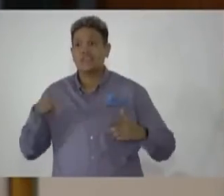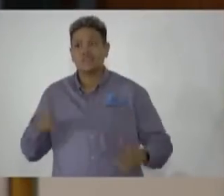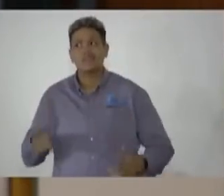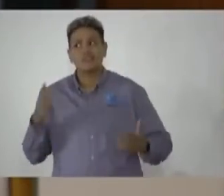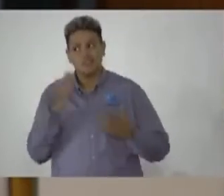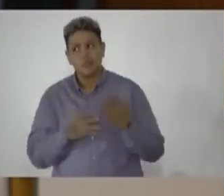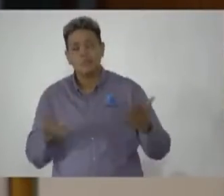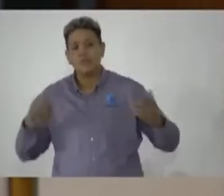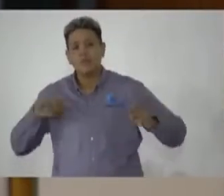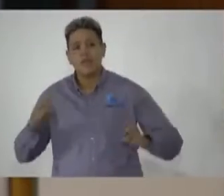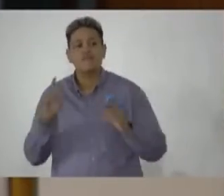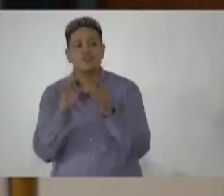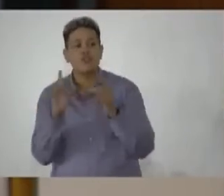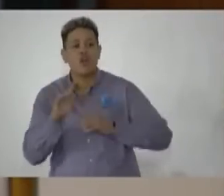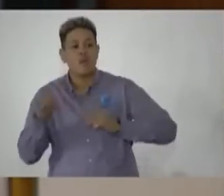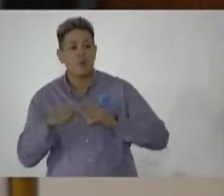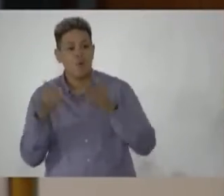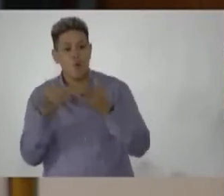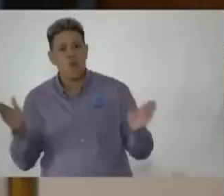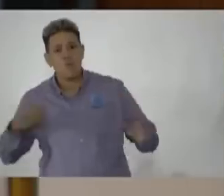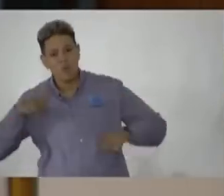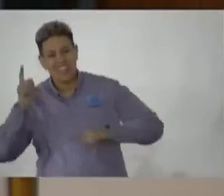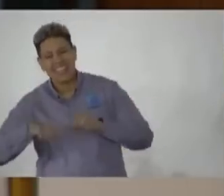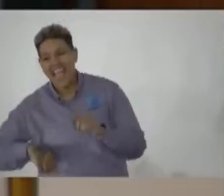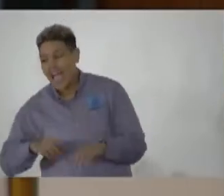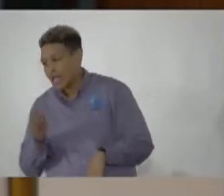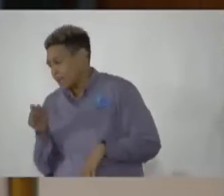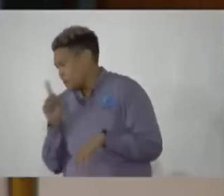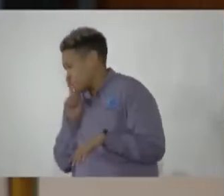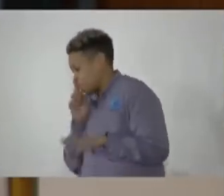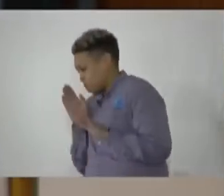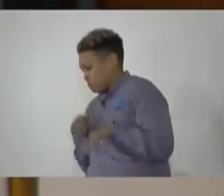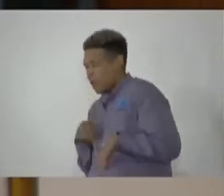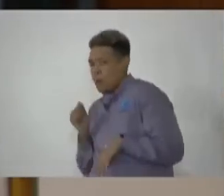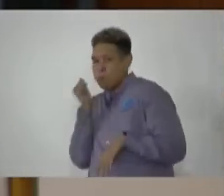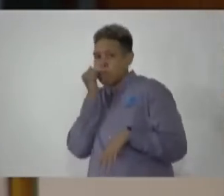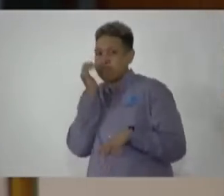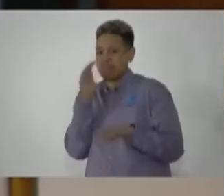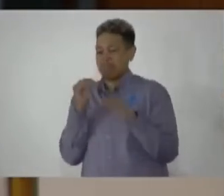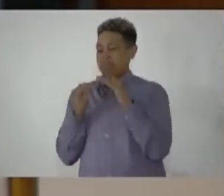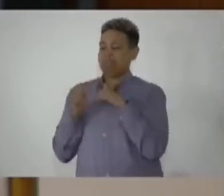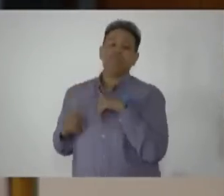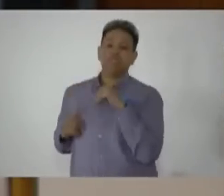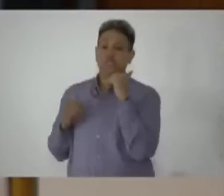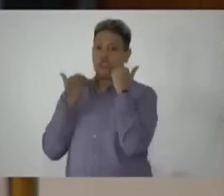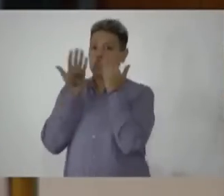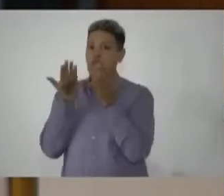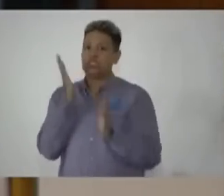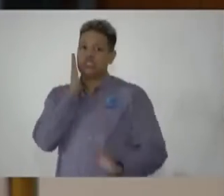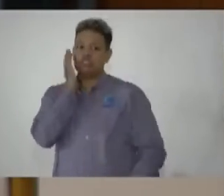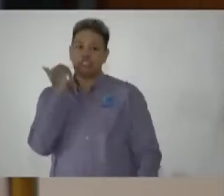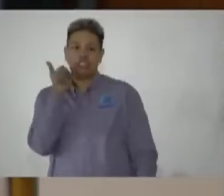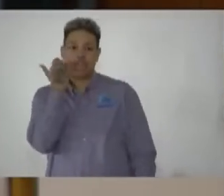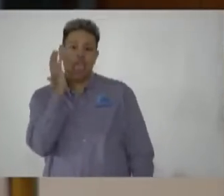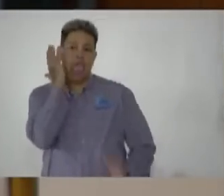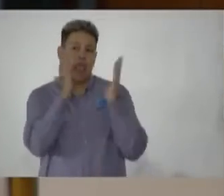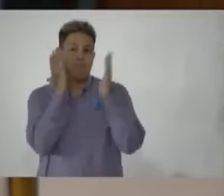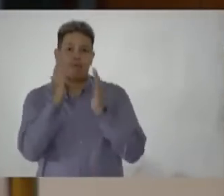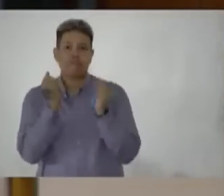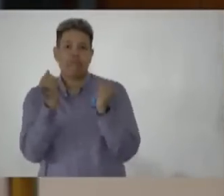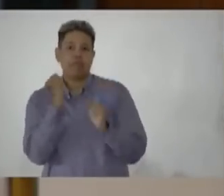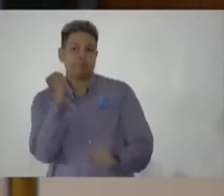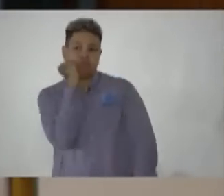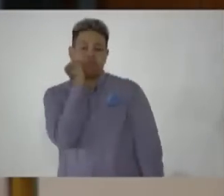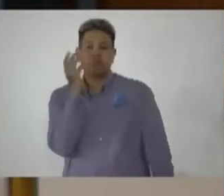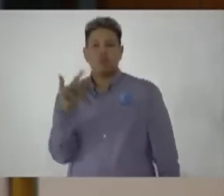are things we have to talk about openly. We can't shy from the word. We can't be embarrassed by words, because we have half of our